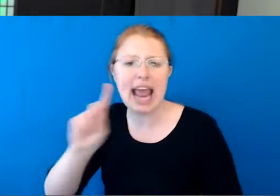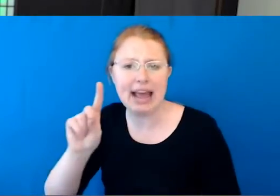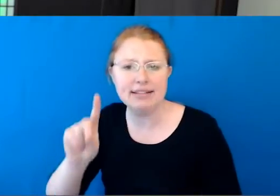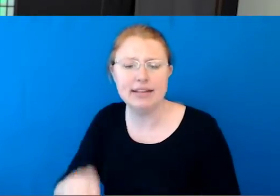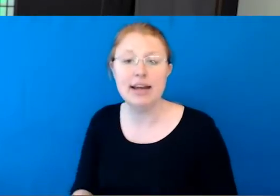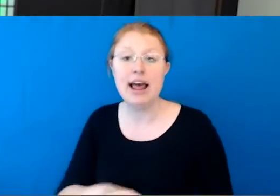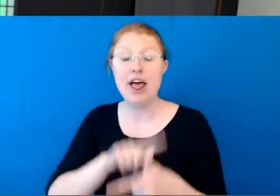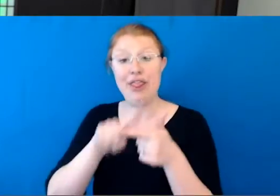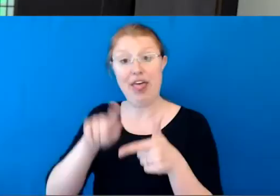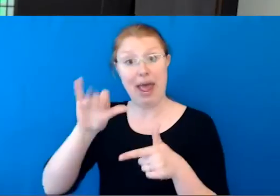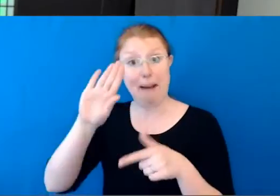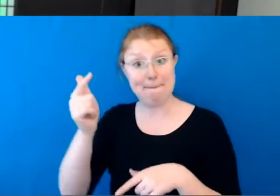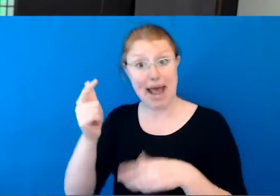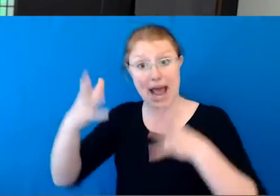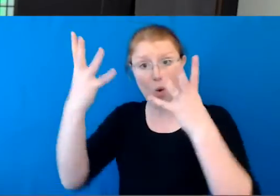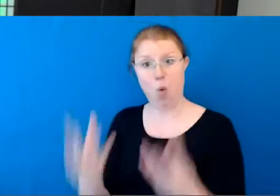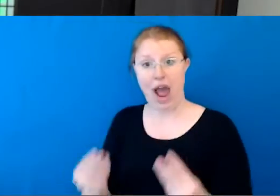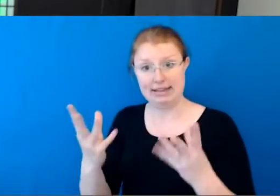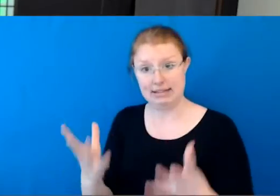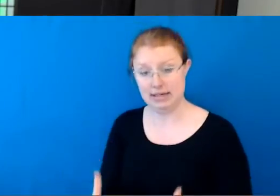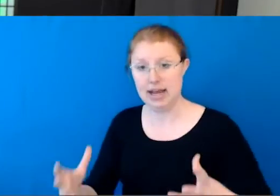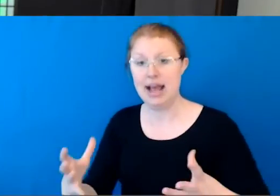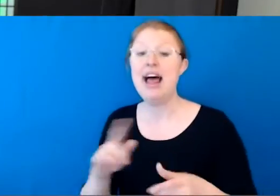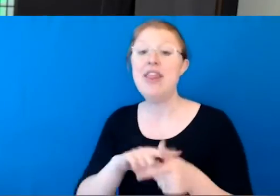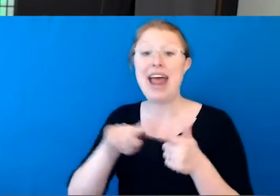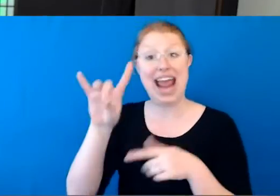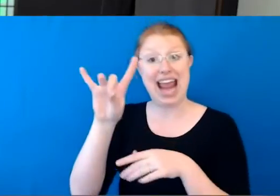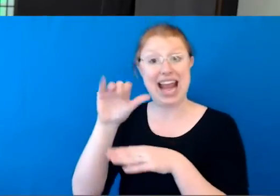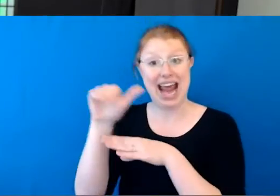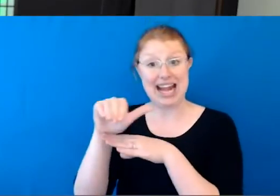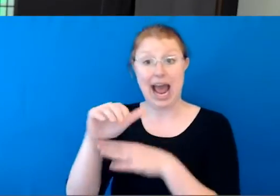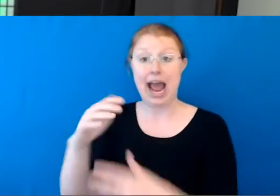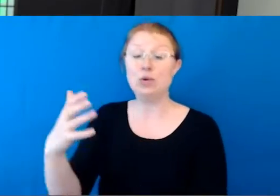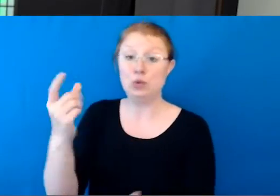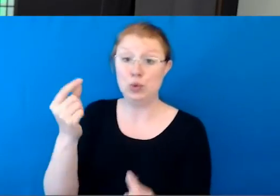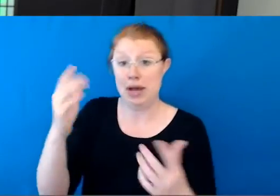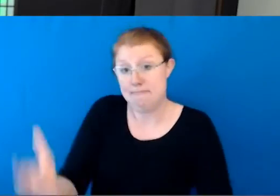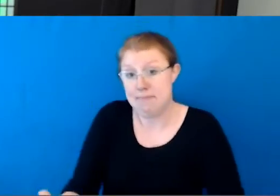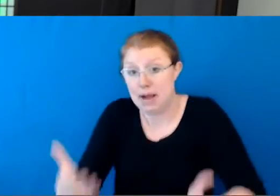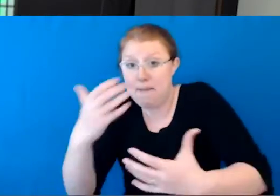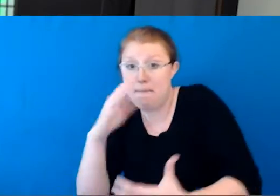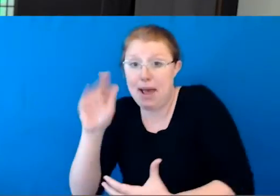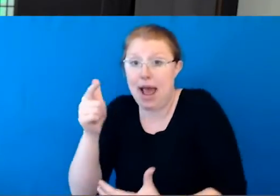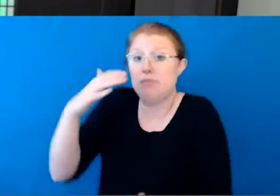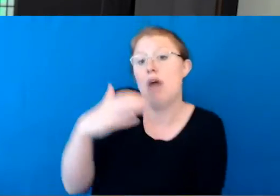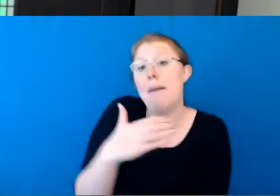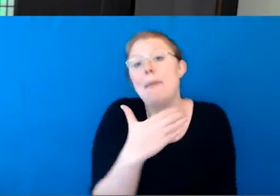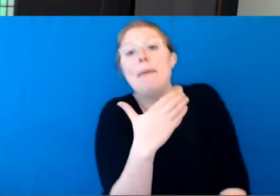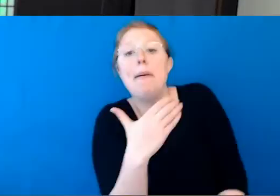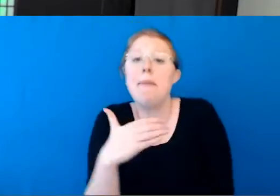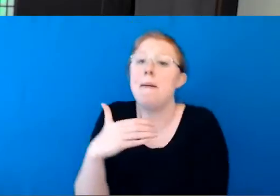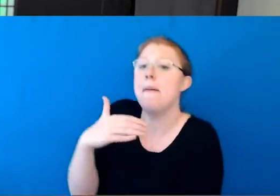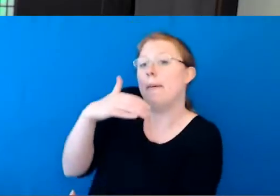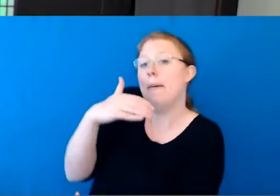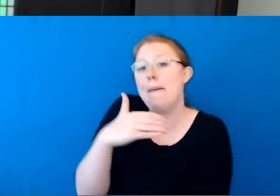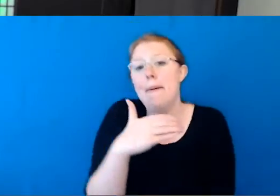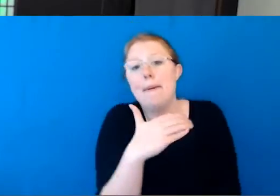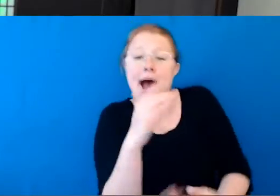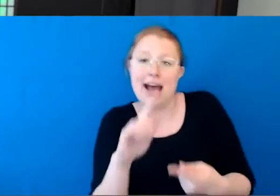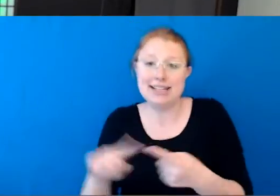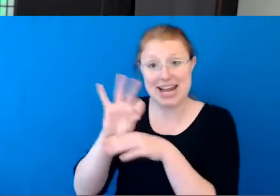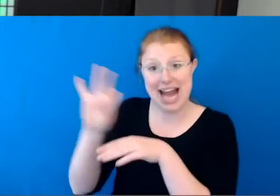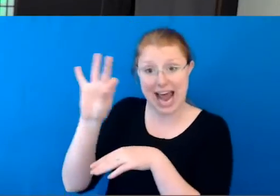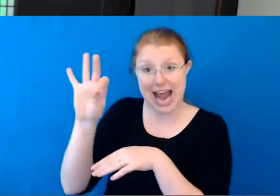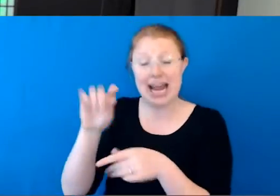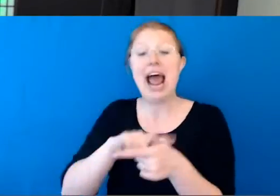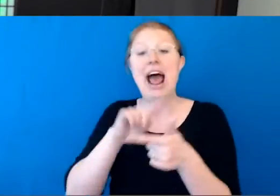water. At 8 p.m., begin to waltz and hum with the bag until about 9 p.m. Lay down your bag and set your alarm for 10